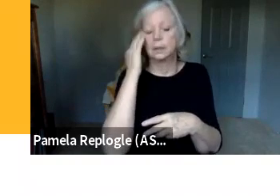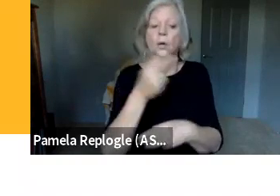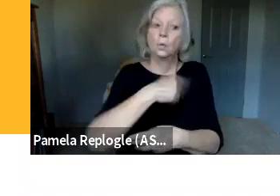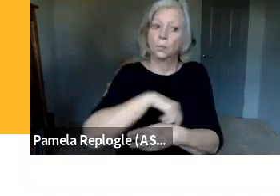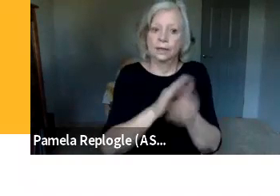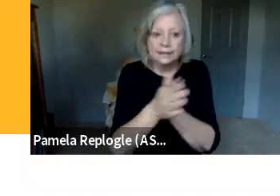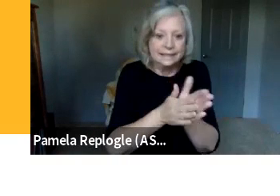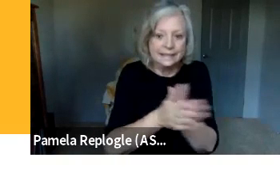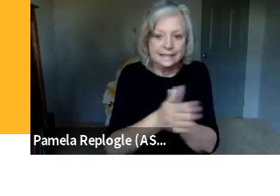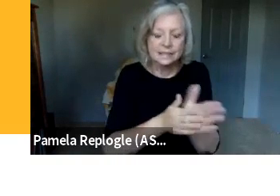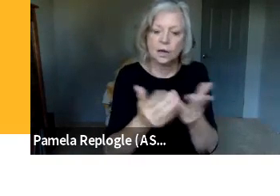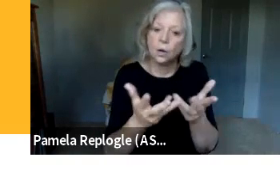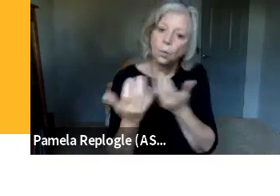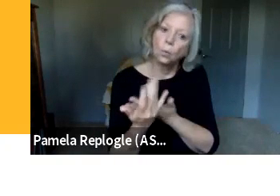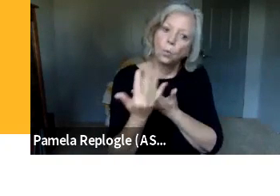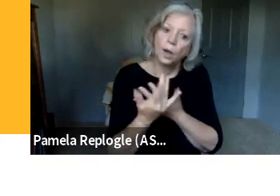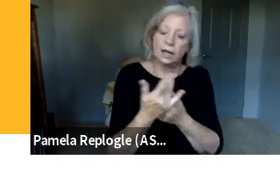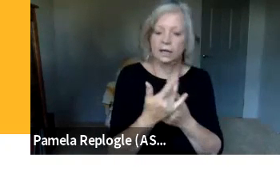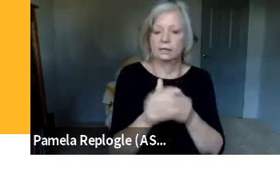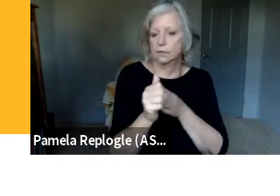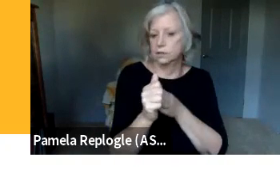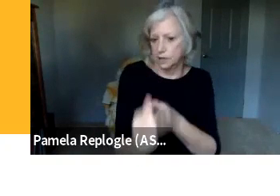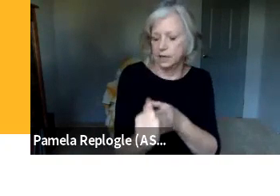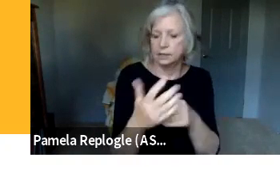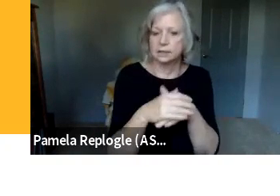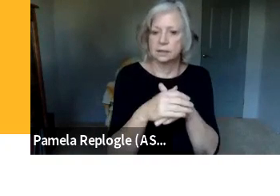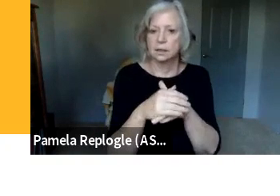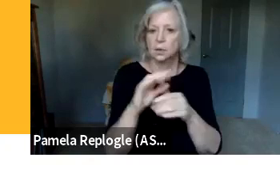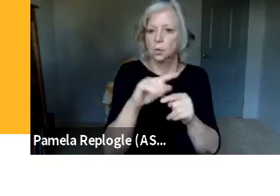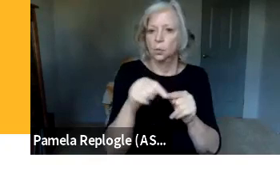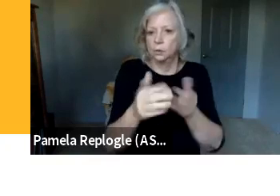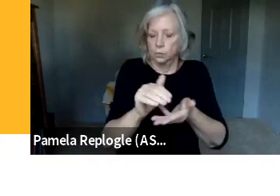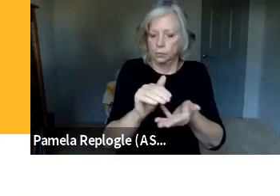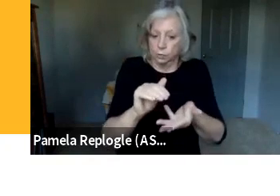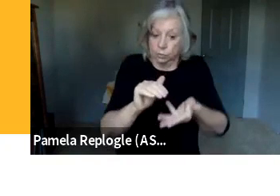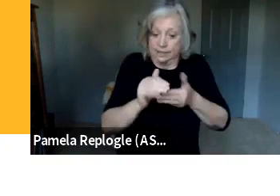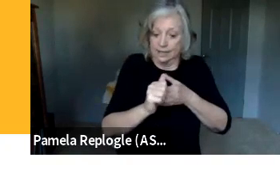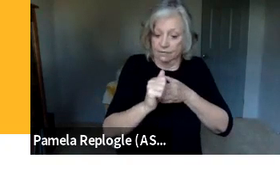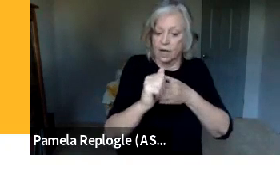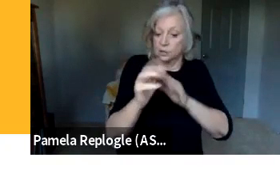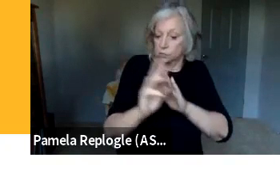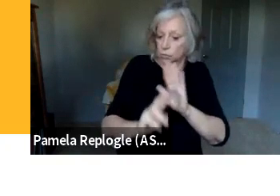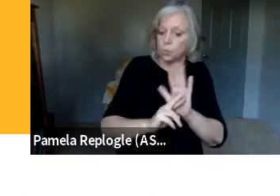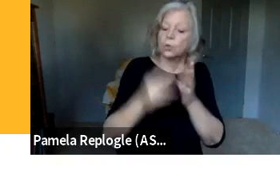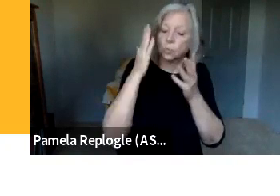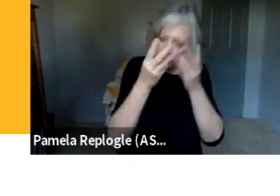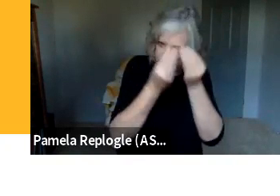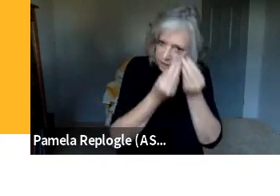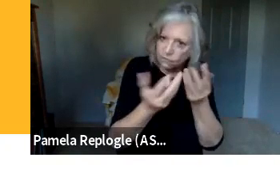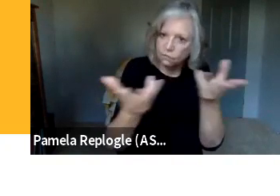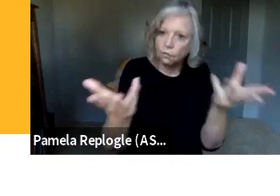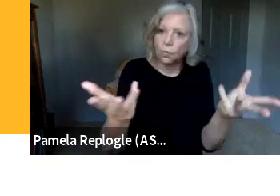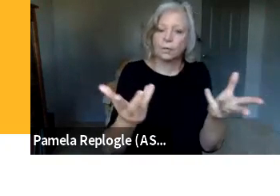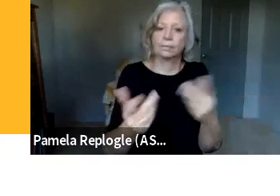this guidance. And when we receive this guidance, we're going to do our best to get this information out to all these settings.